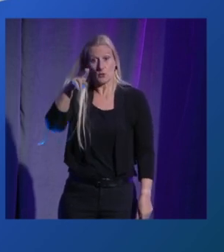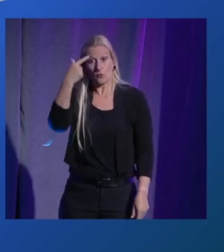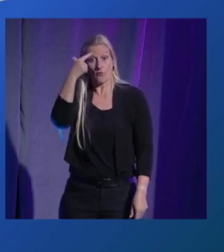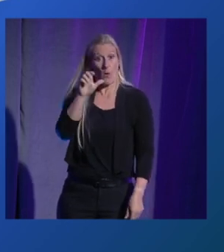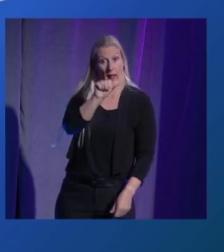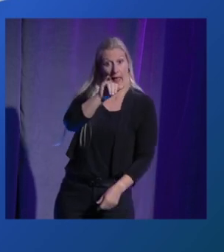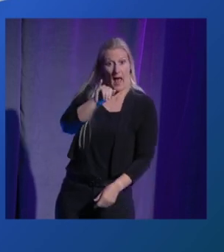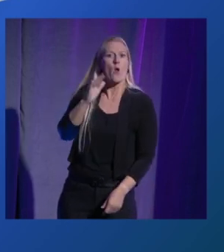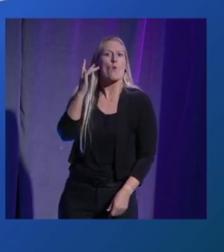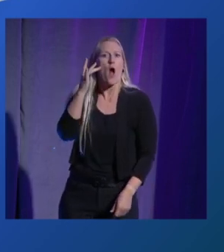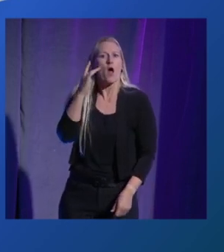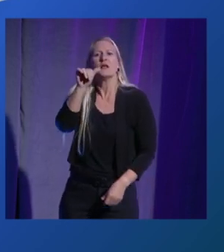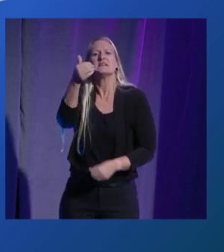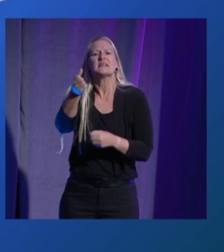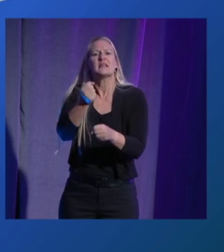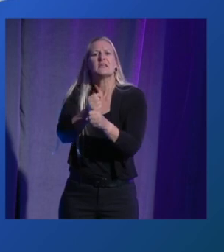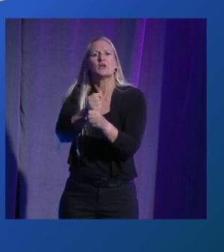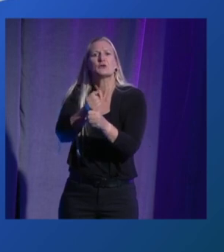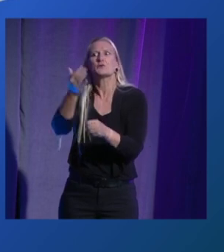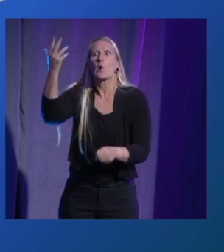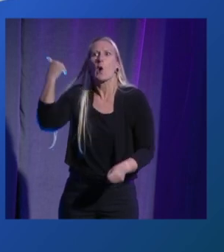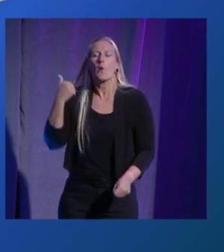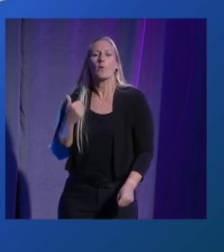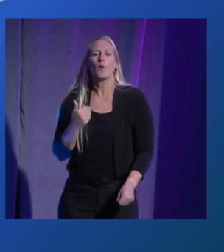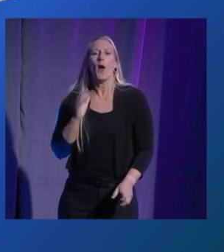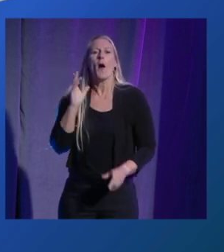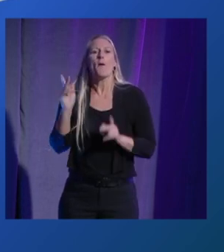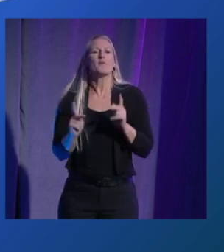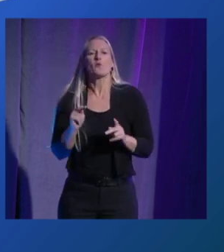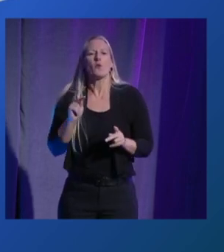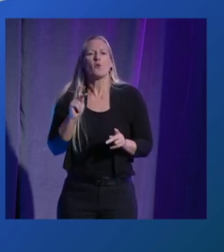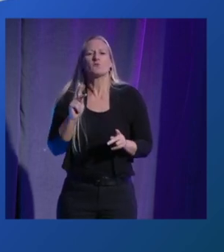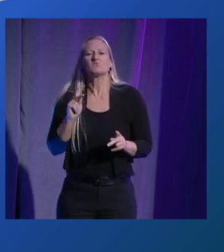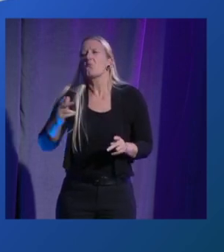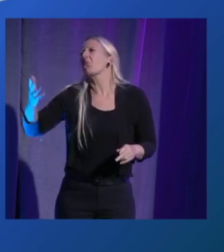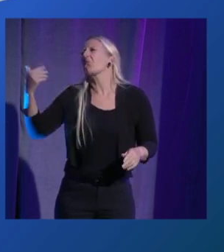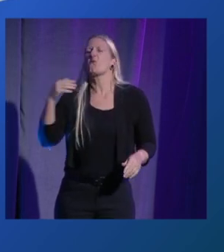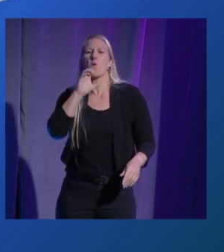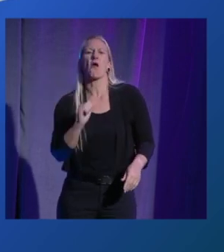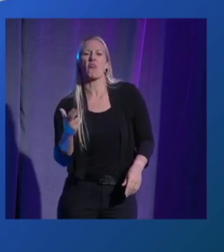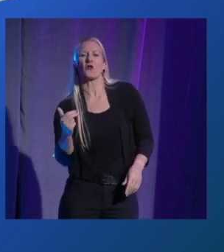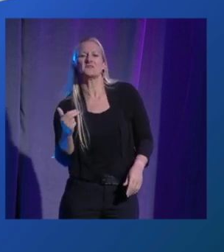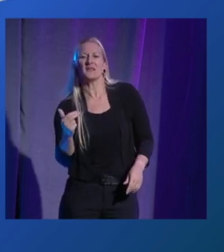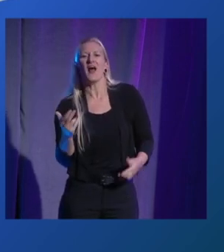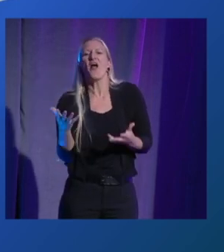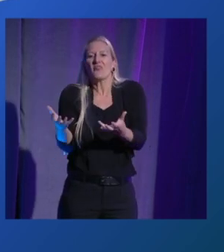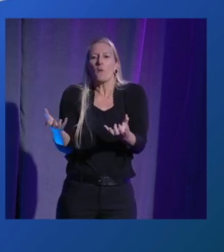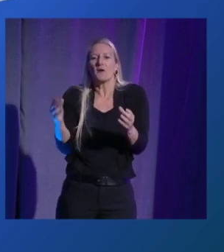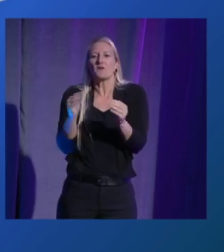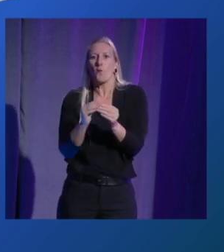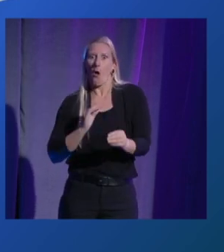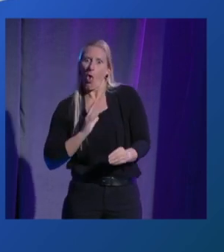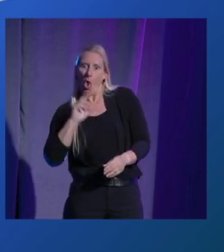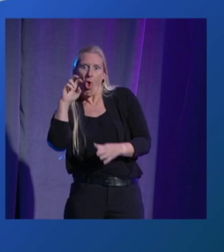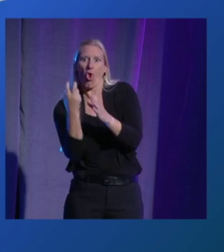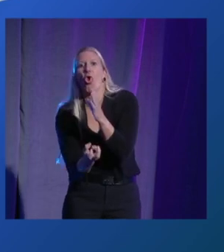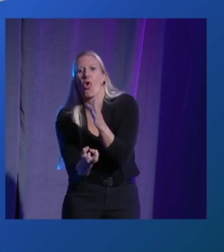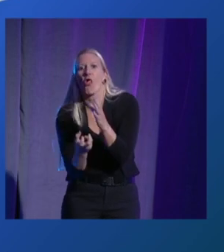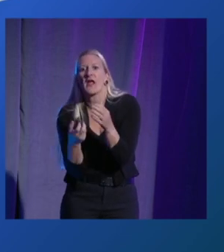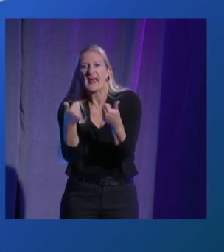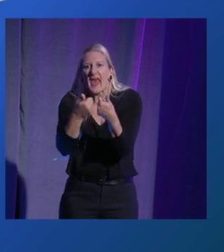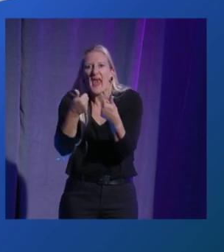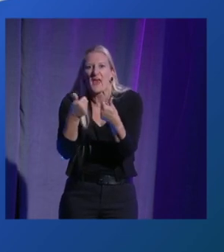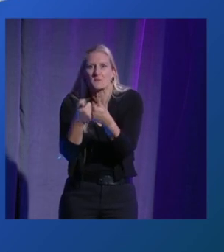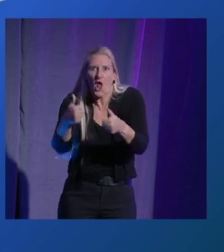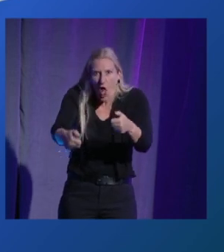is because 10 years ago 13-year-olds wanted ever cooler video games right luckily video games are awesome and